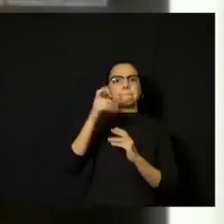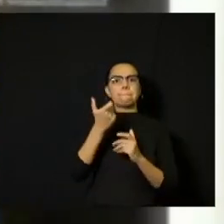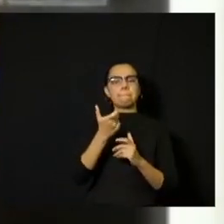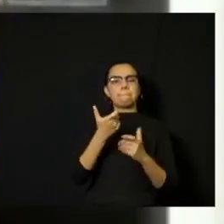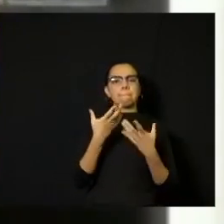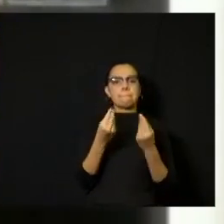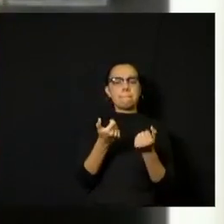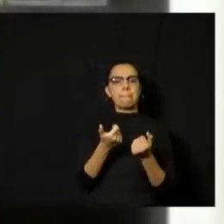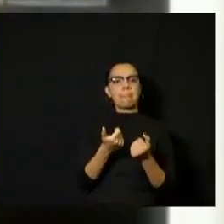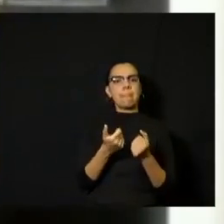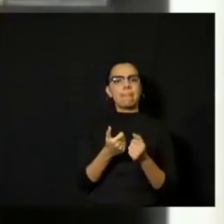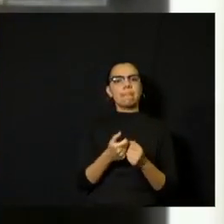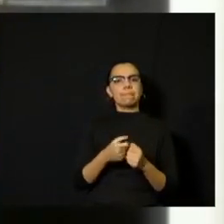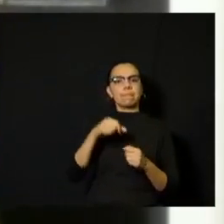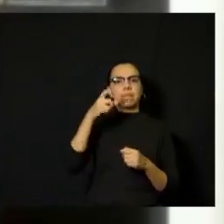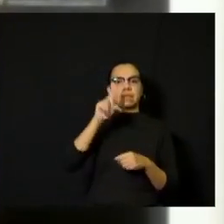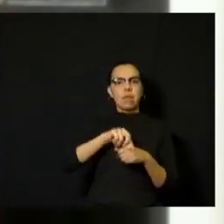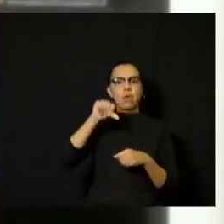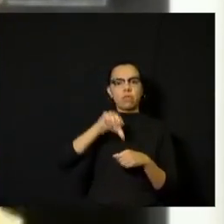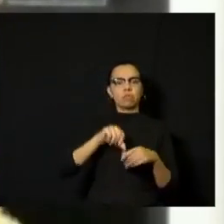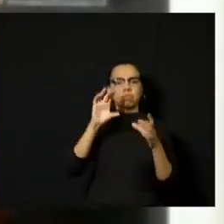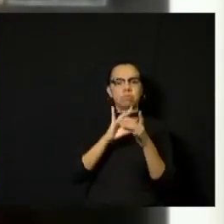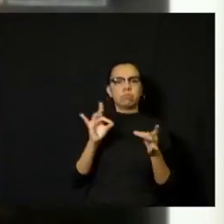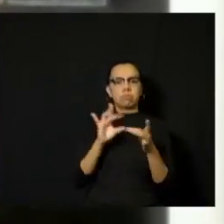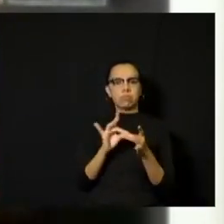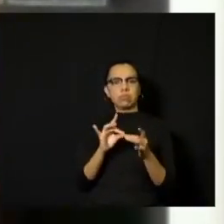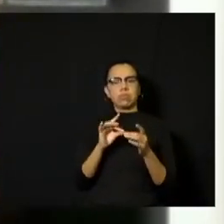I start to see